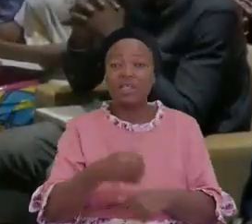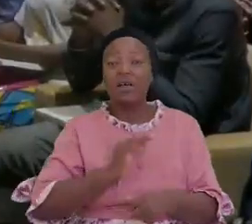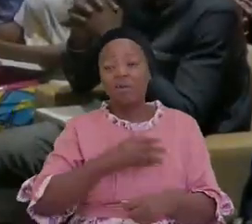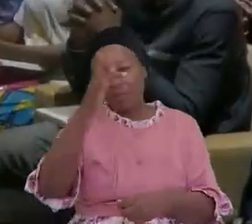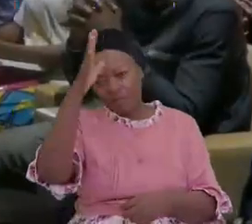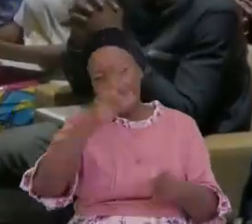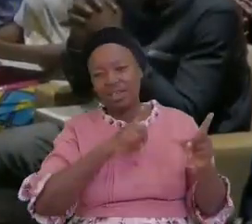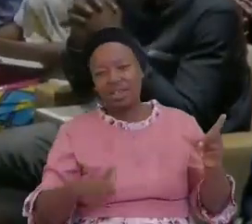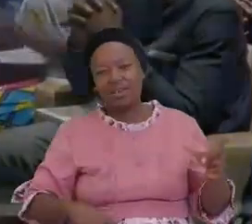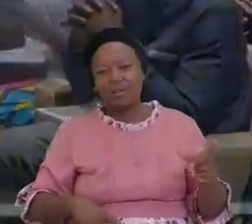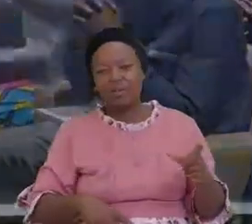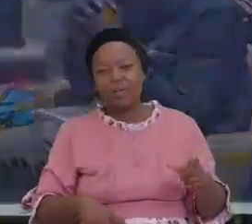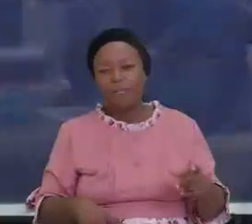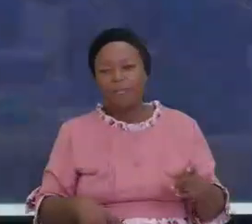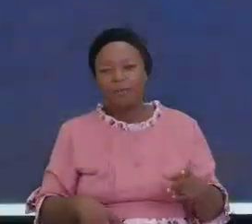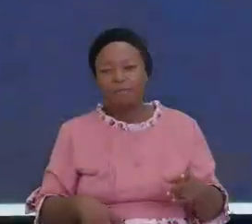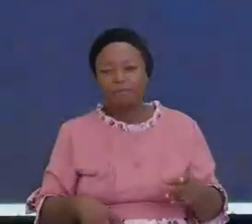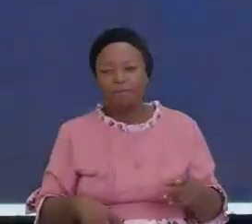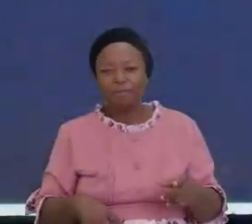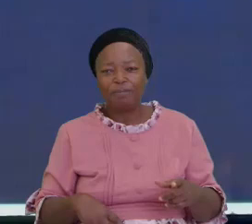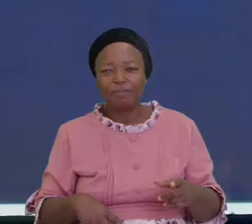Let's go, say possible.